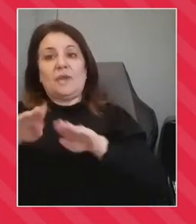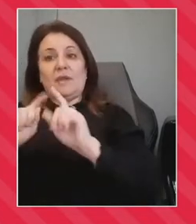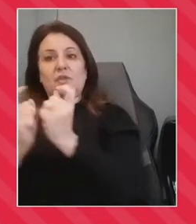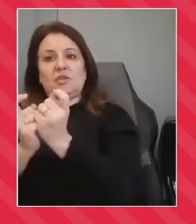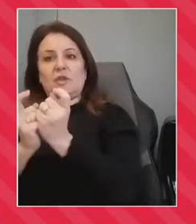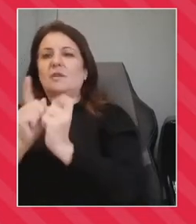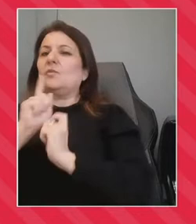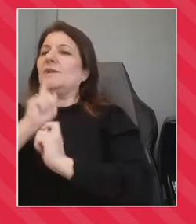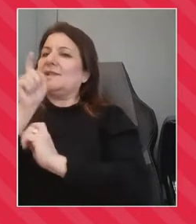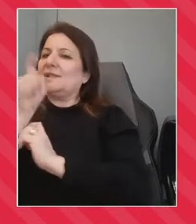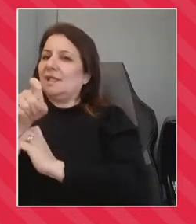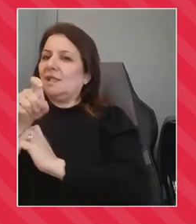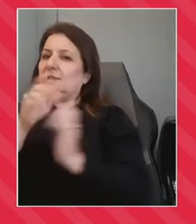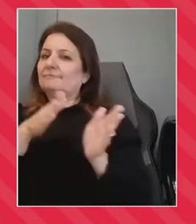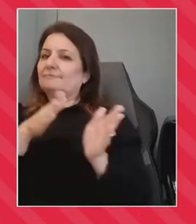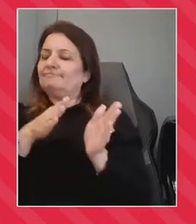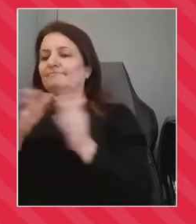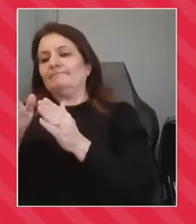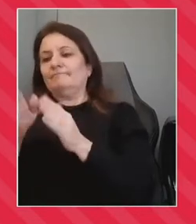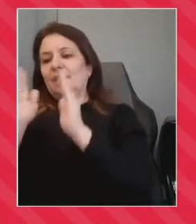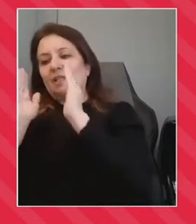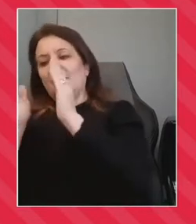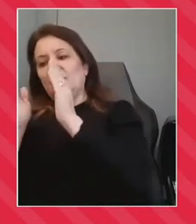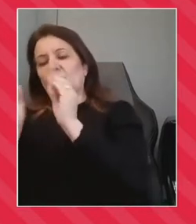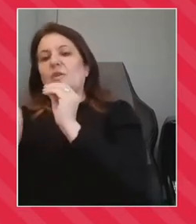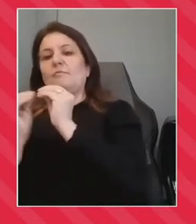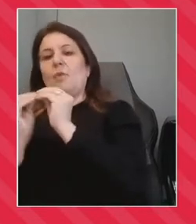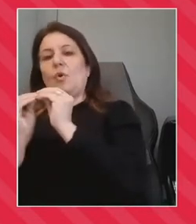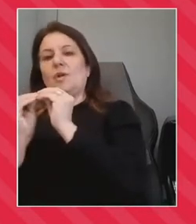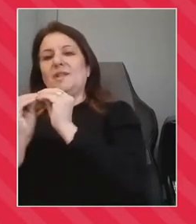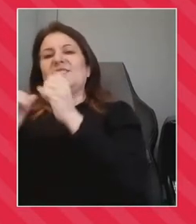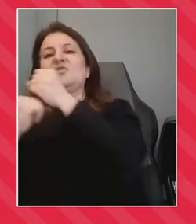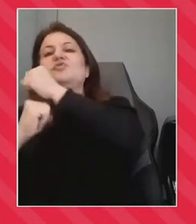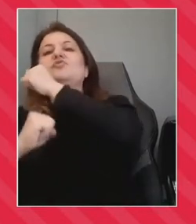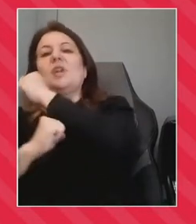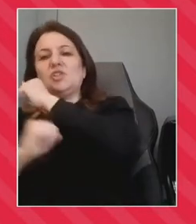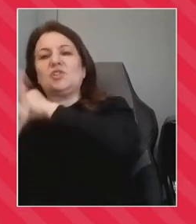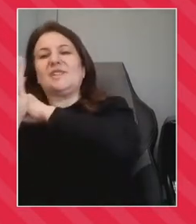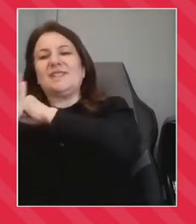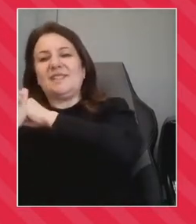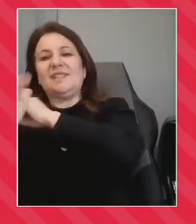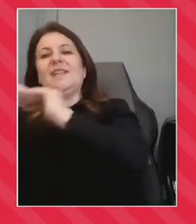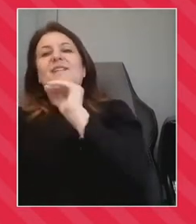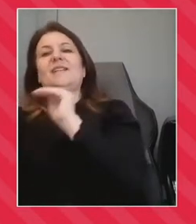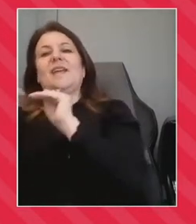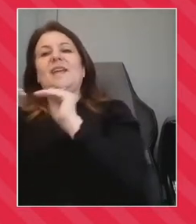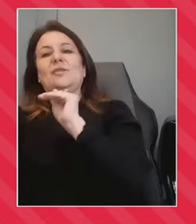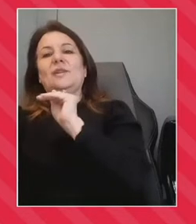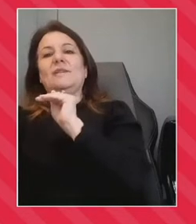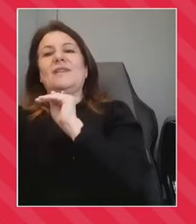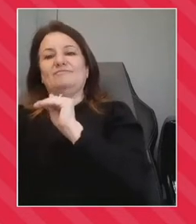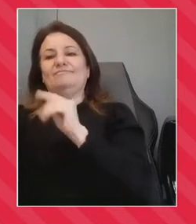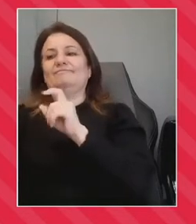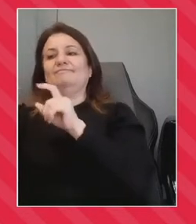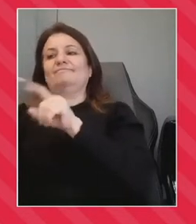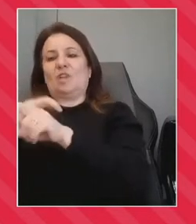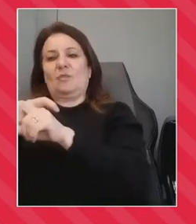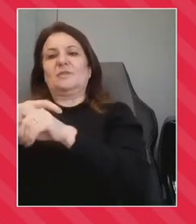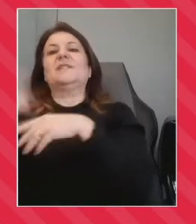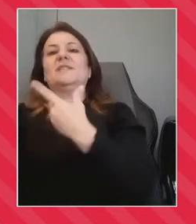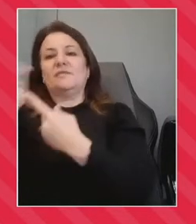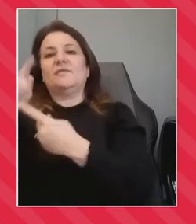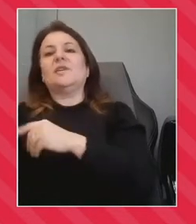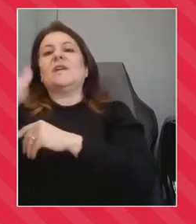be shifting our attention to the key structural inequities that make it really difficult for significant swaths of our society